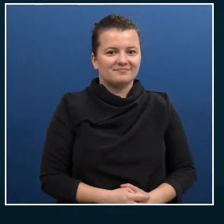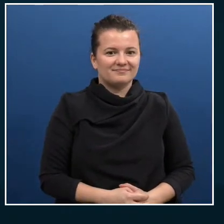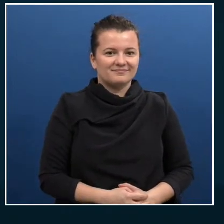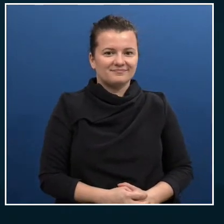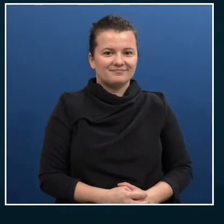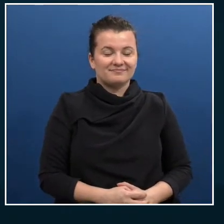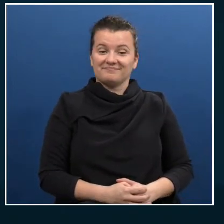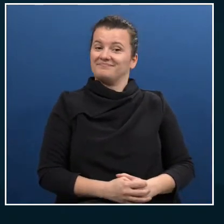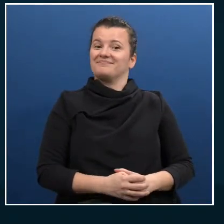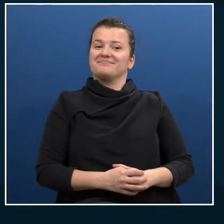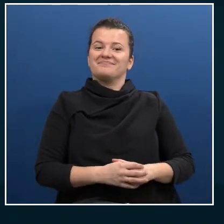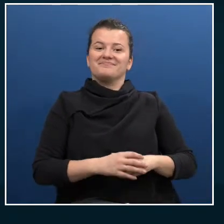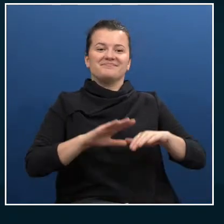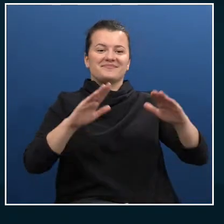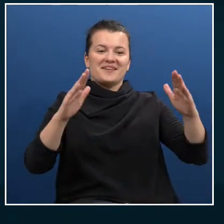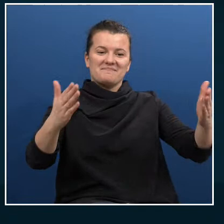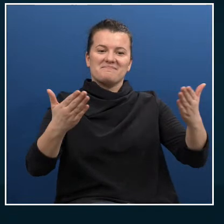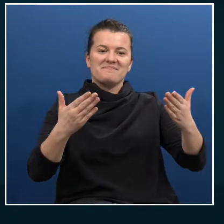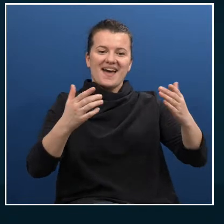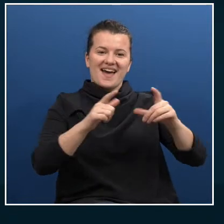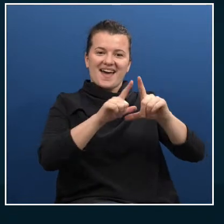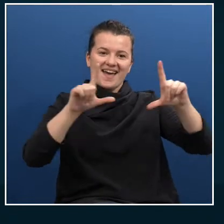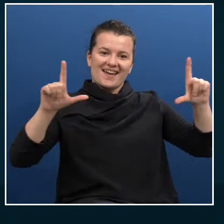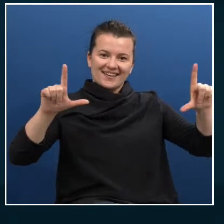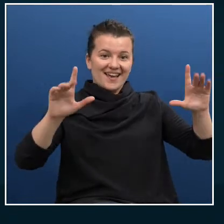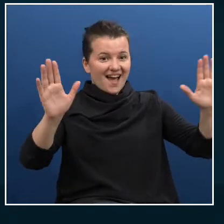And we're back again. Hello.